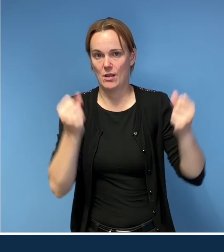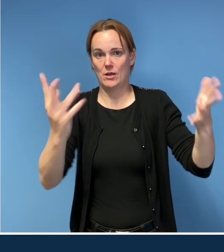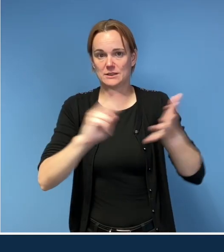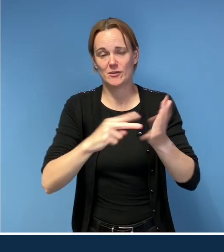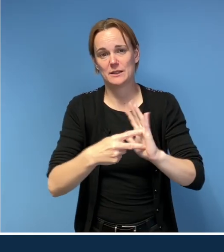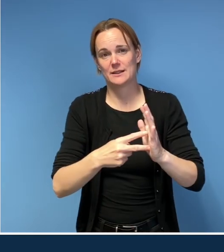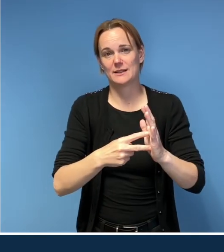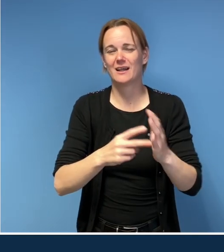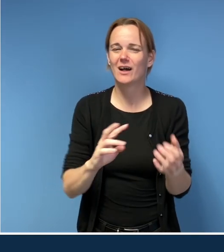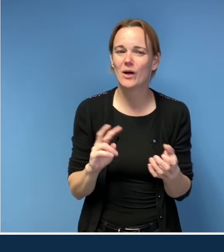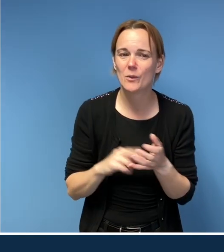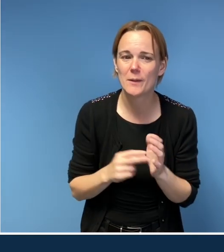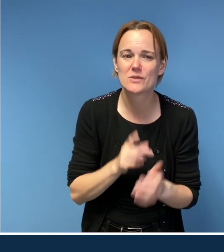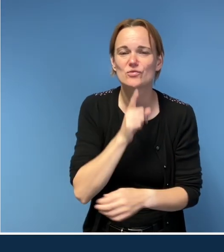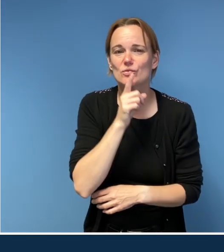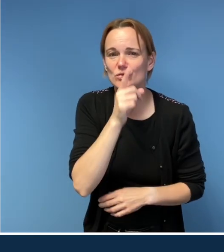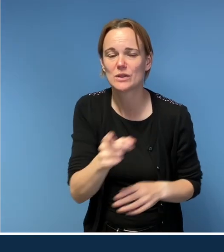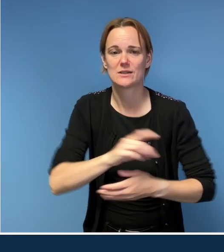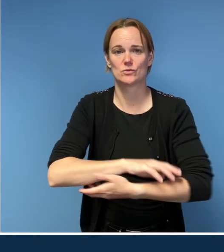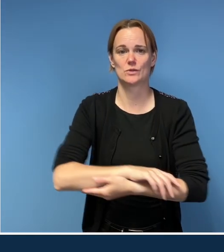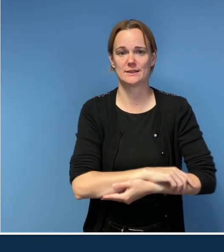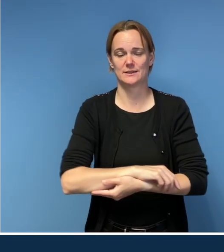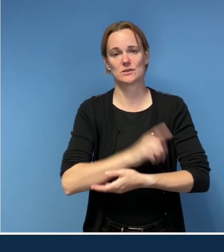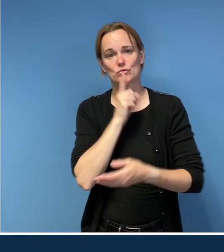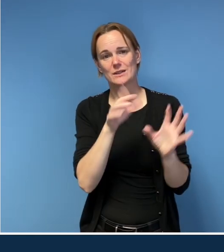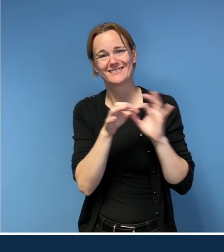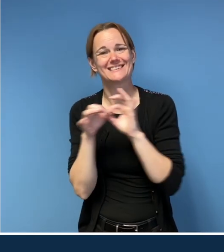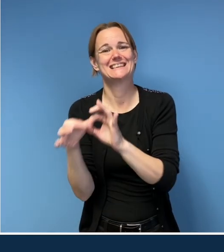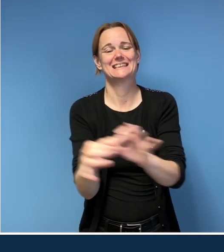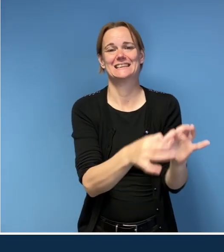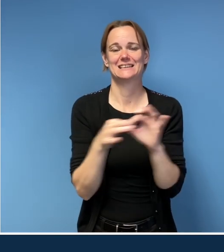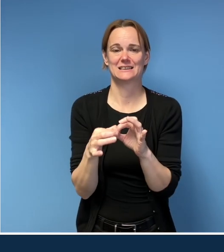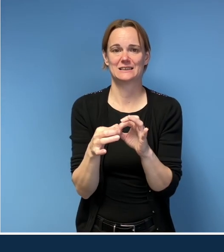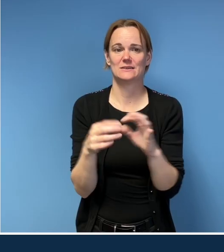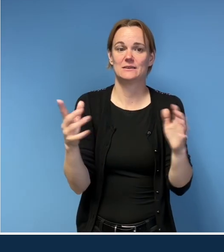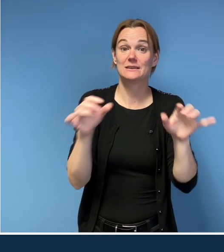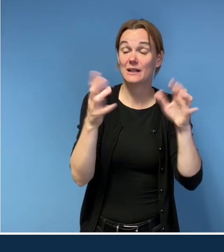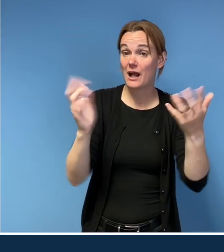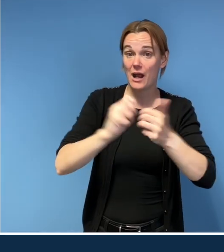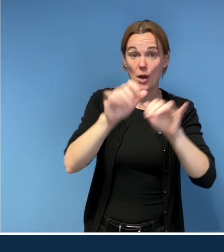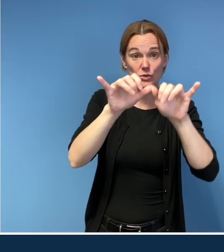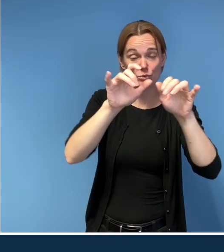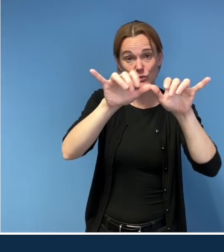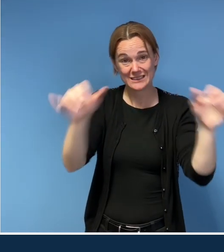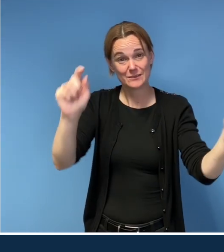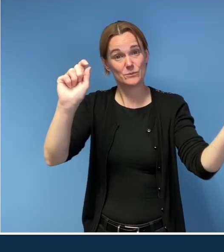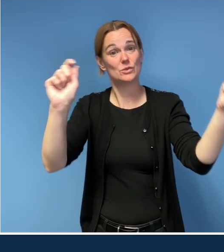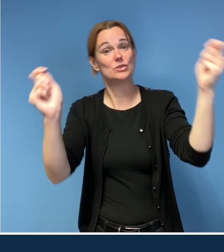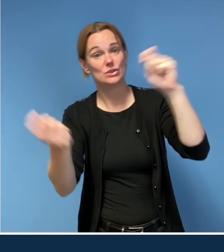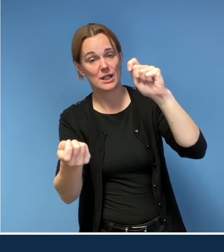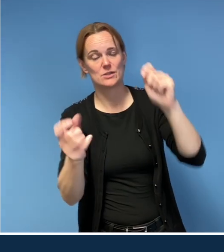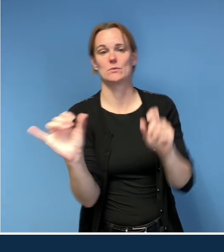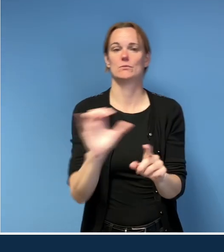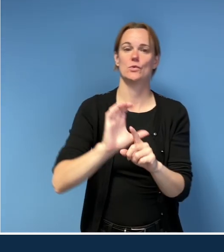relational reconciliation means, what systems changes, and certainly